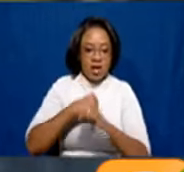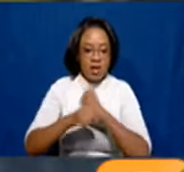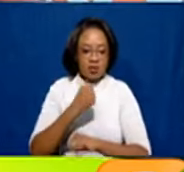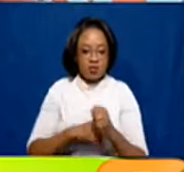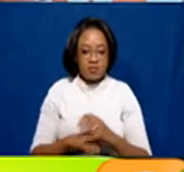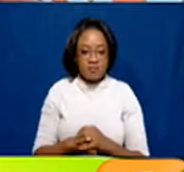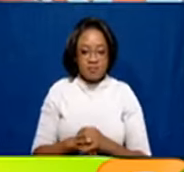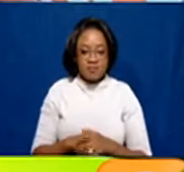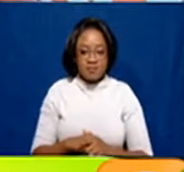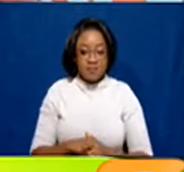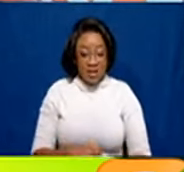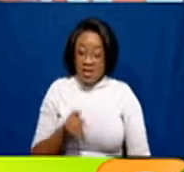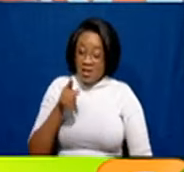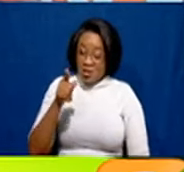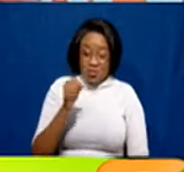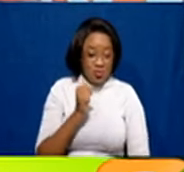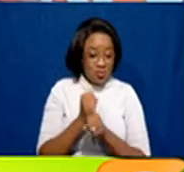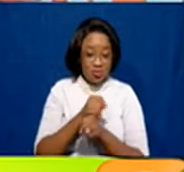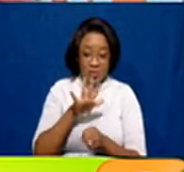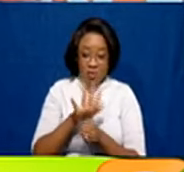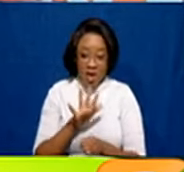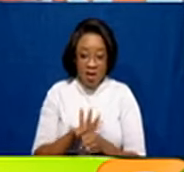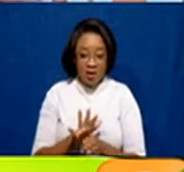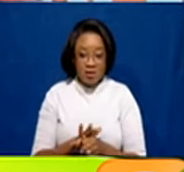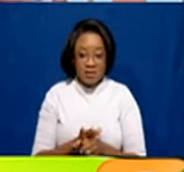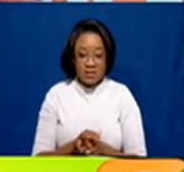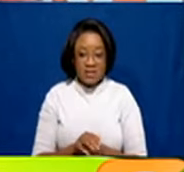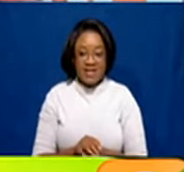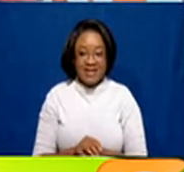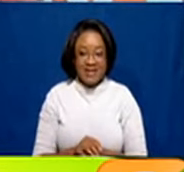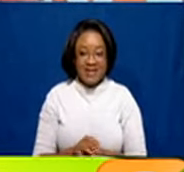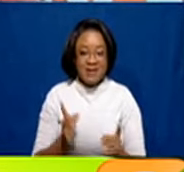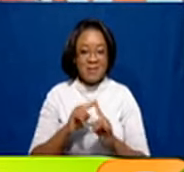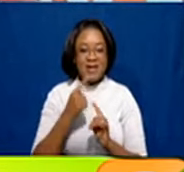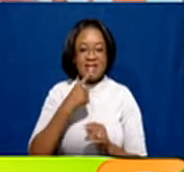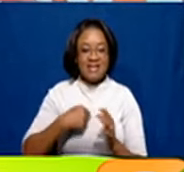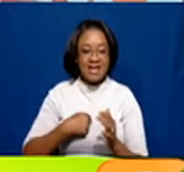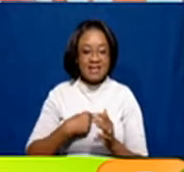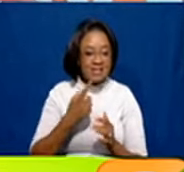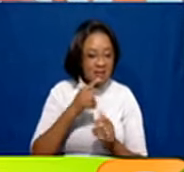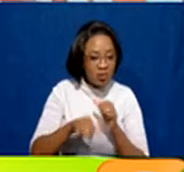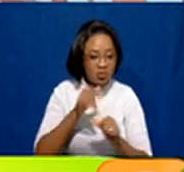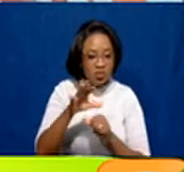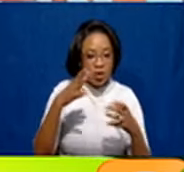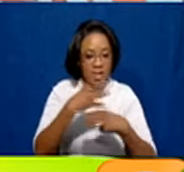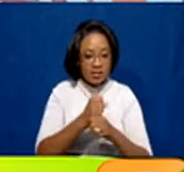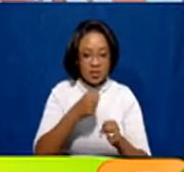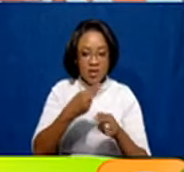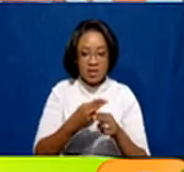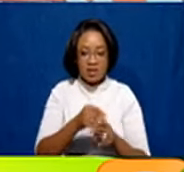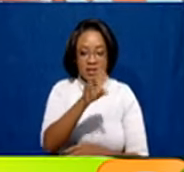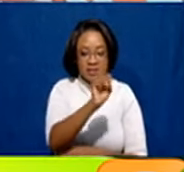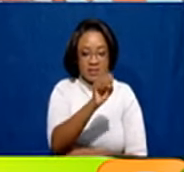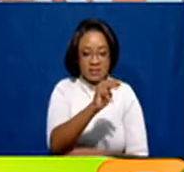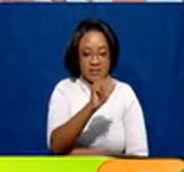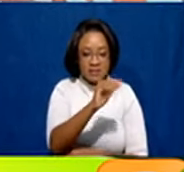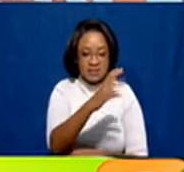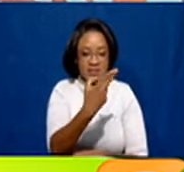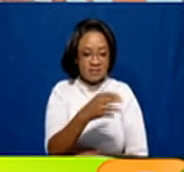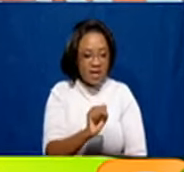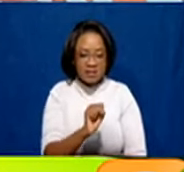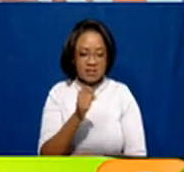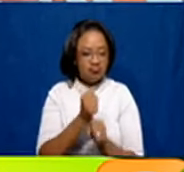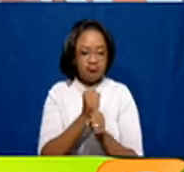be done, you do a lot. let's talk about your organization. Is it SMACS? Yes, SMACS Foundation. What does it